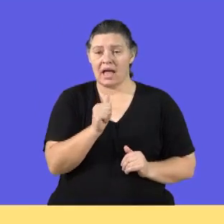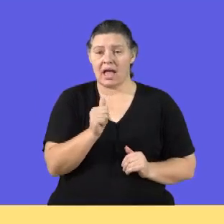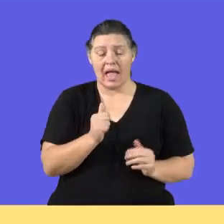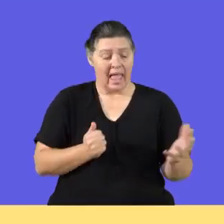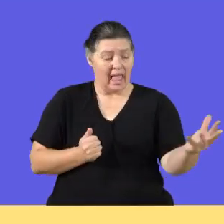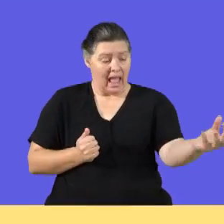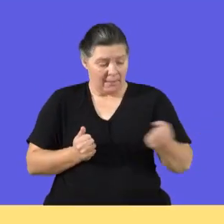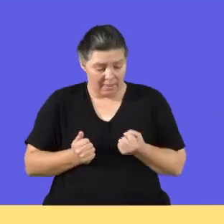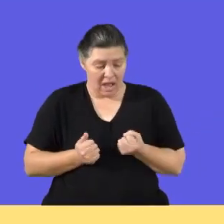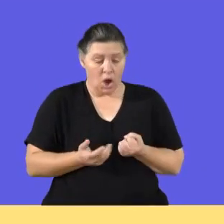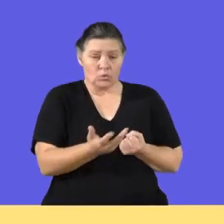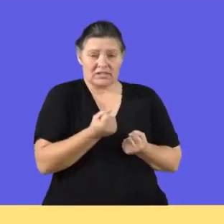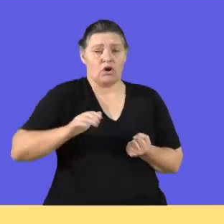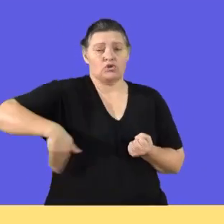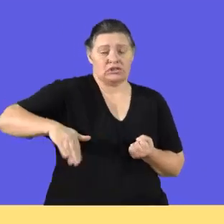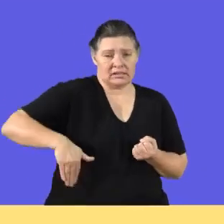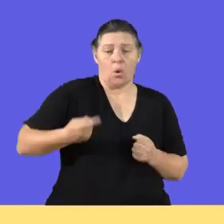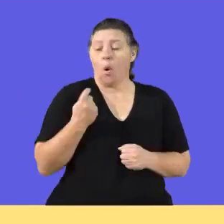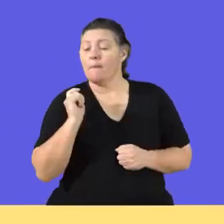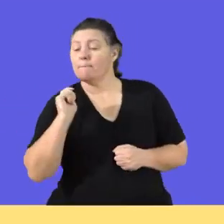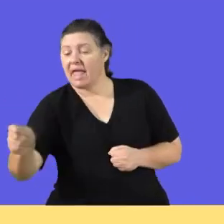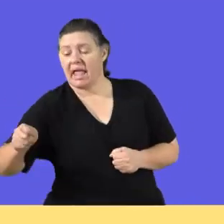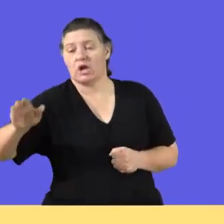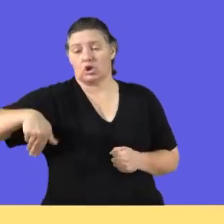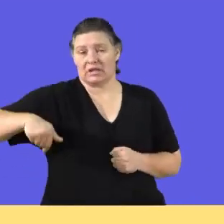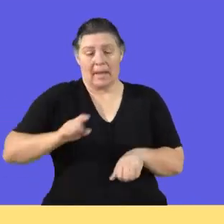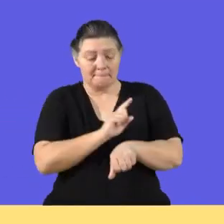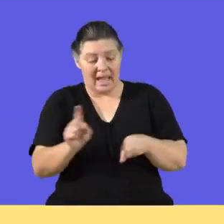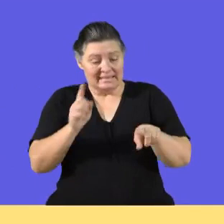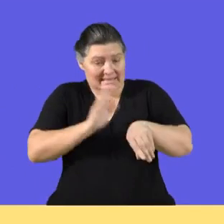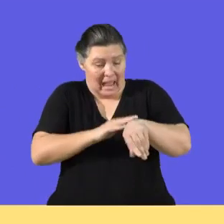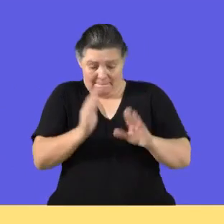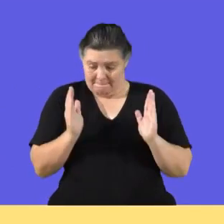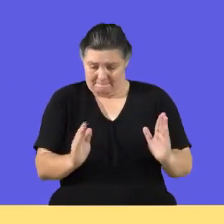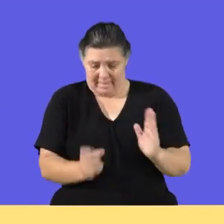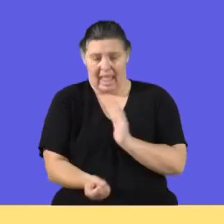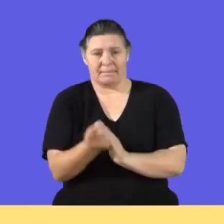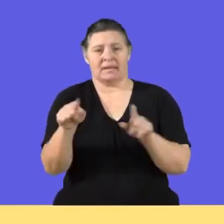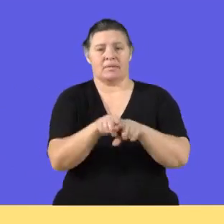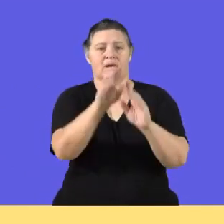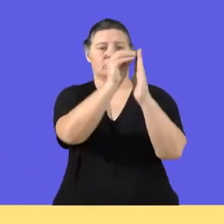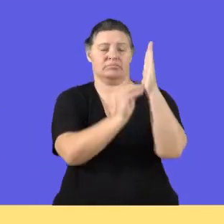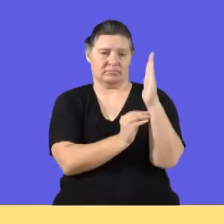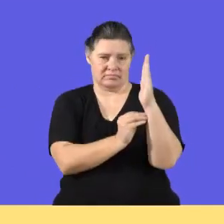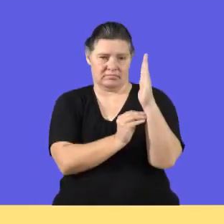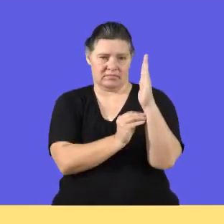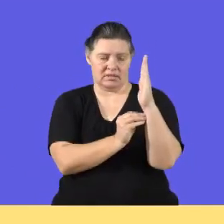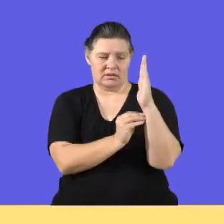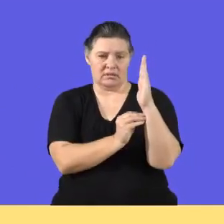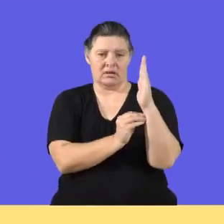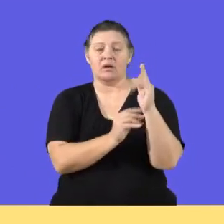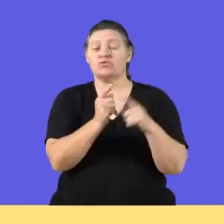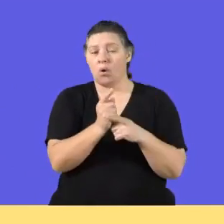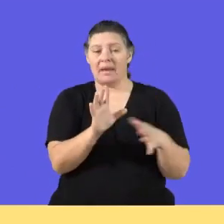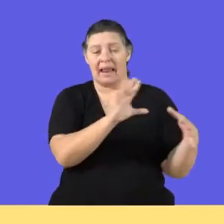been received or expenses have not yet been paid. That is the matching principle. Expenses that are linked